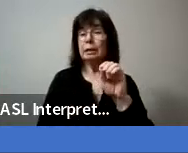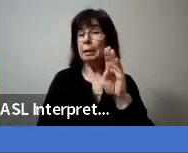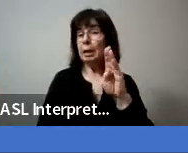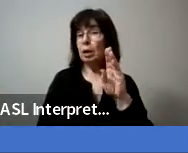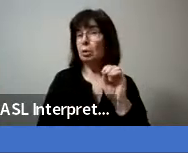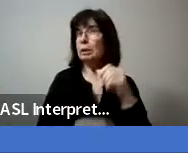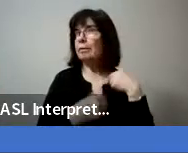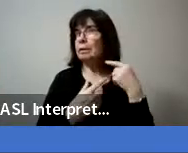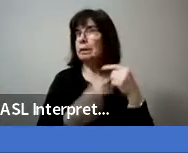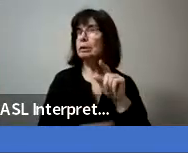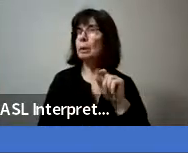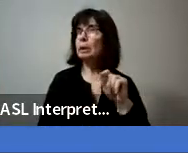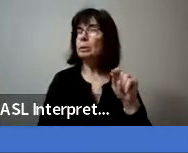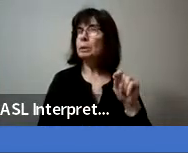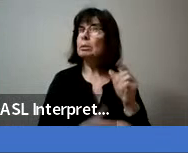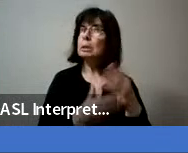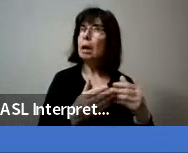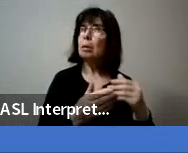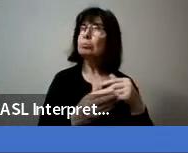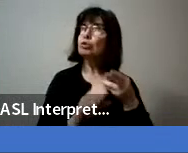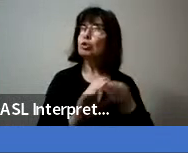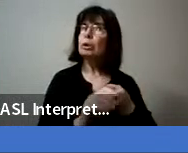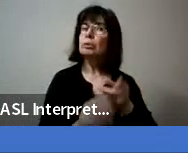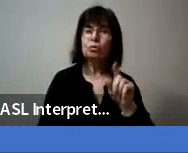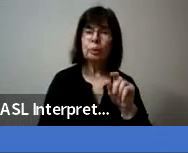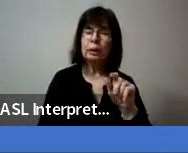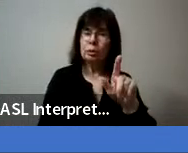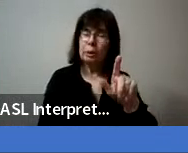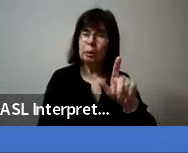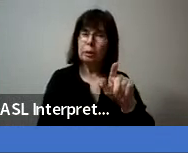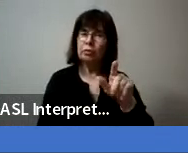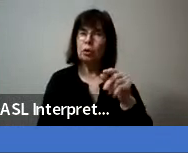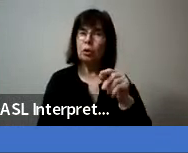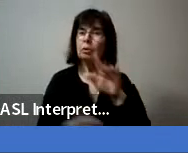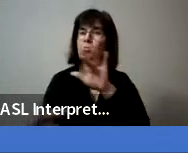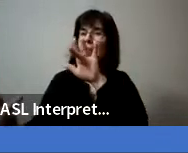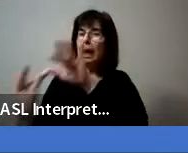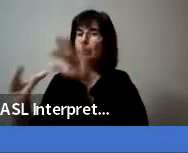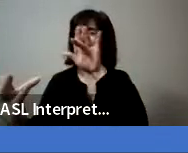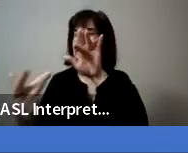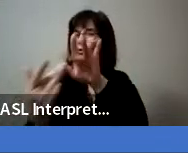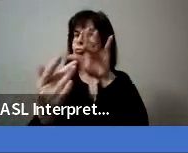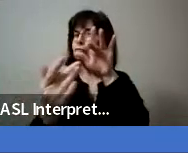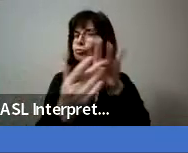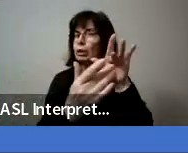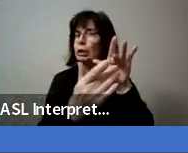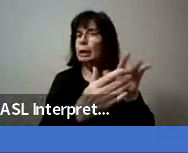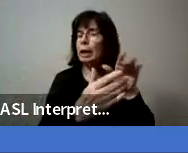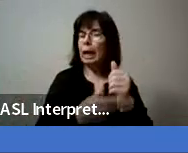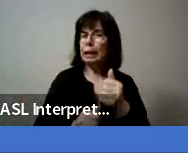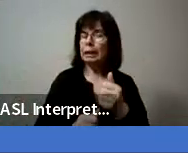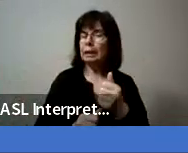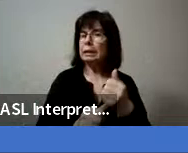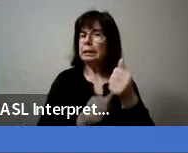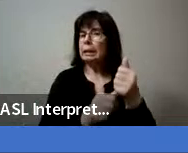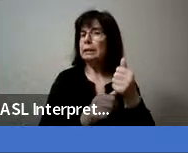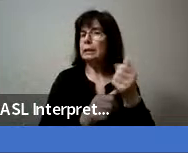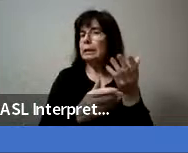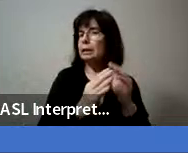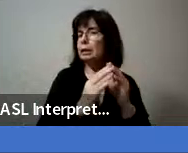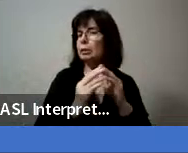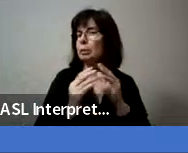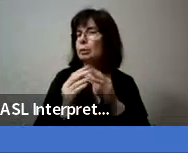Some of them joined us in 2021 to conduct outreach and assist community members with completing Medi-Cal applications and